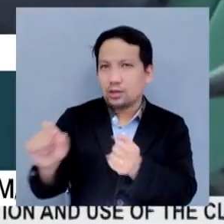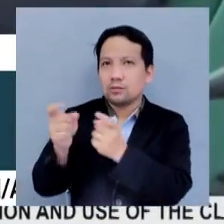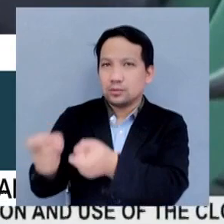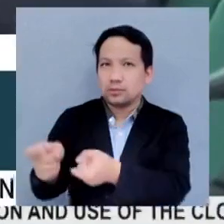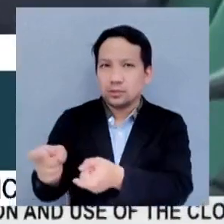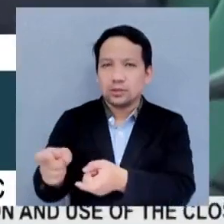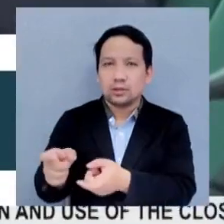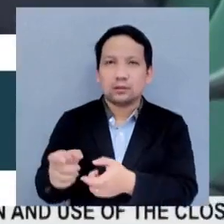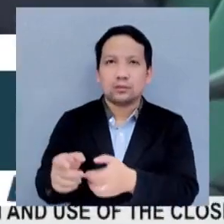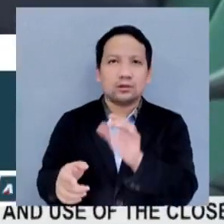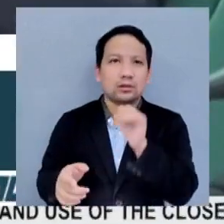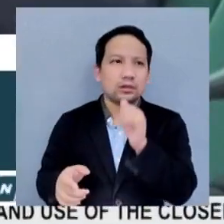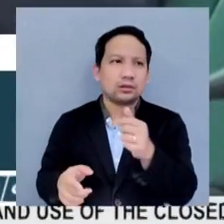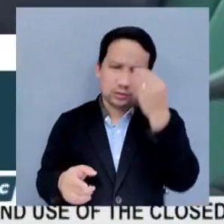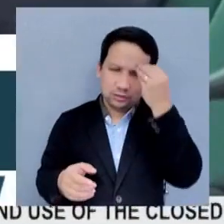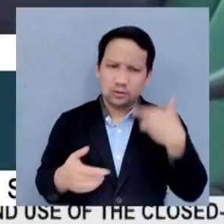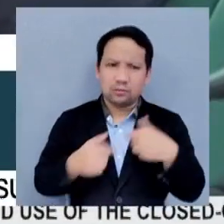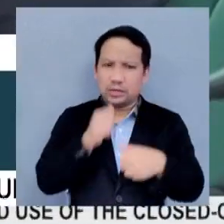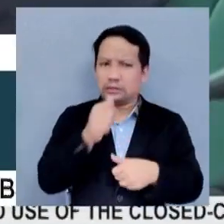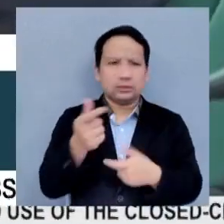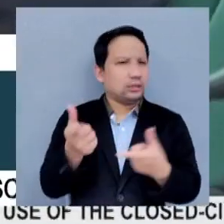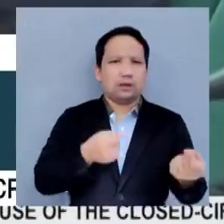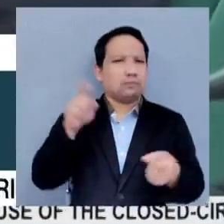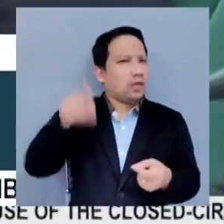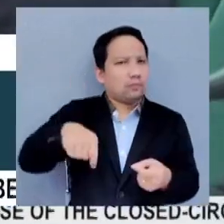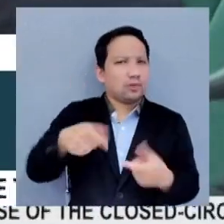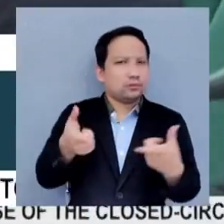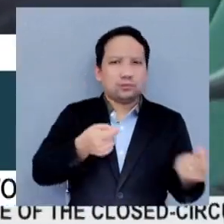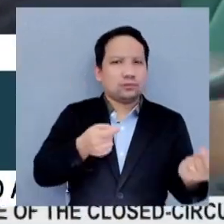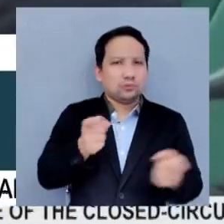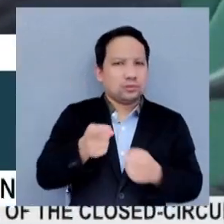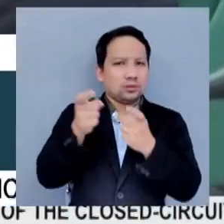never been a prevailing practice in the PDEA reward system.